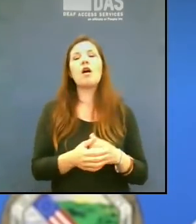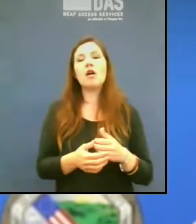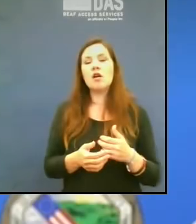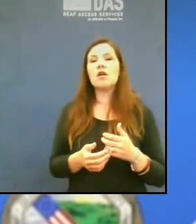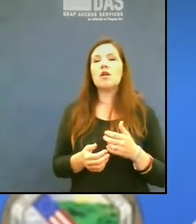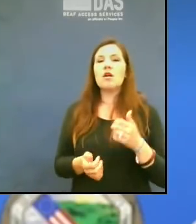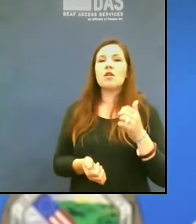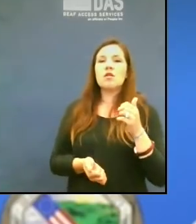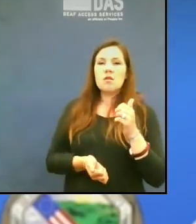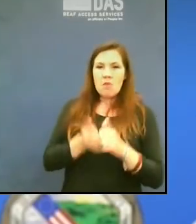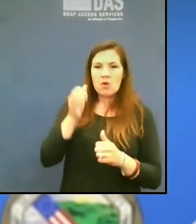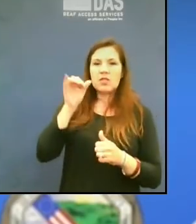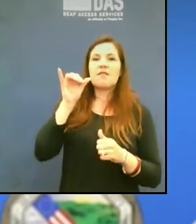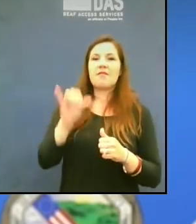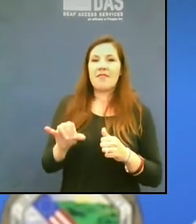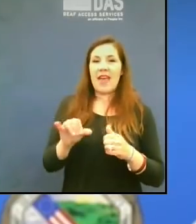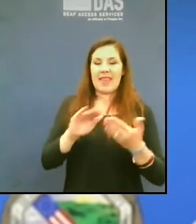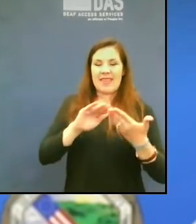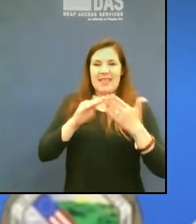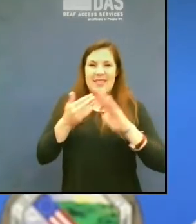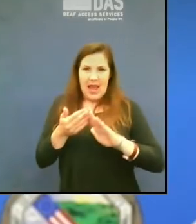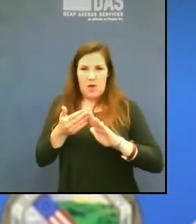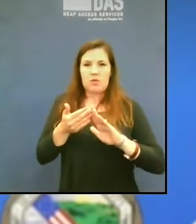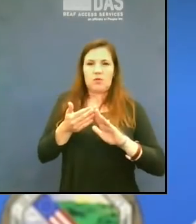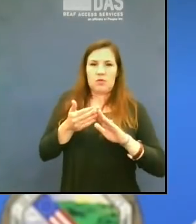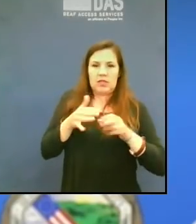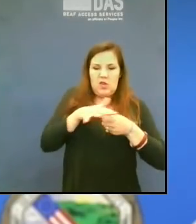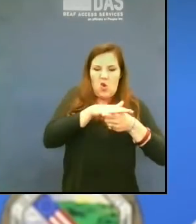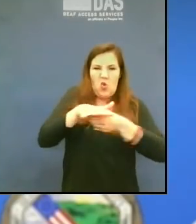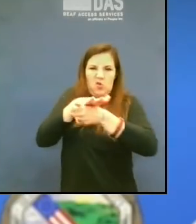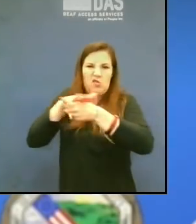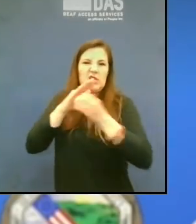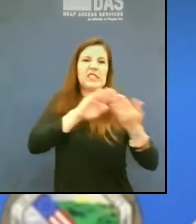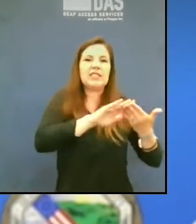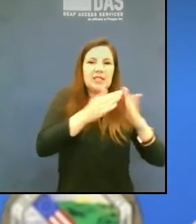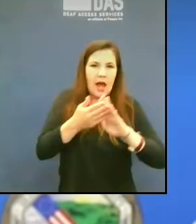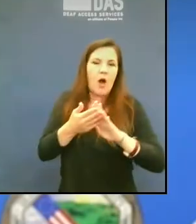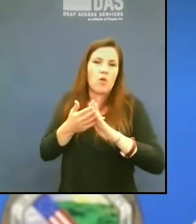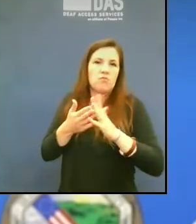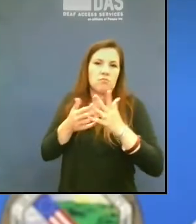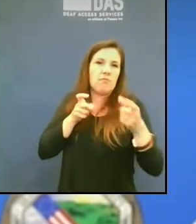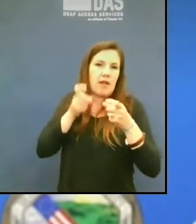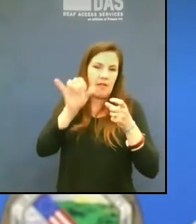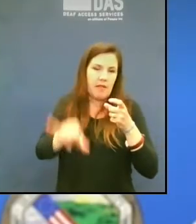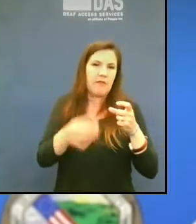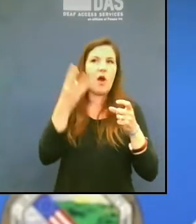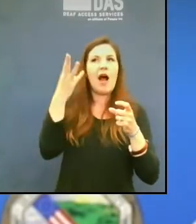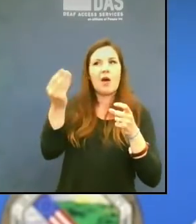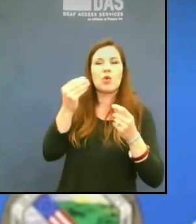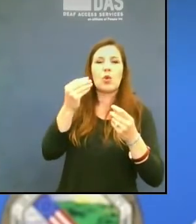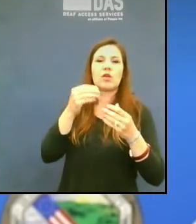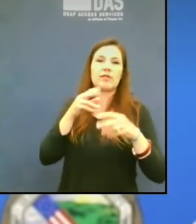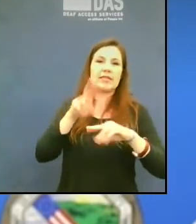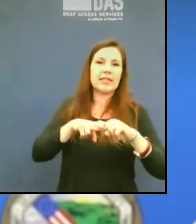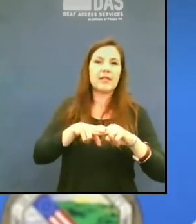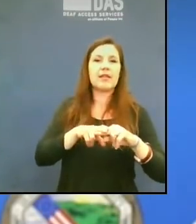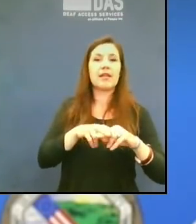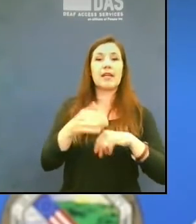that is actually handled by the towns or the cities with regards to permits for outdoor seating. The county would provide a health